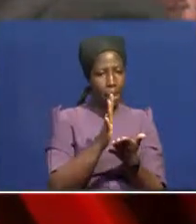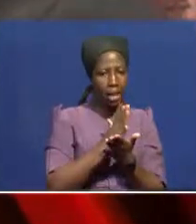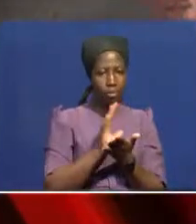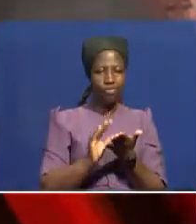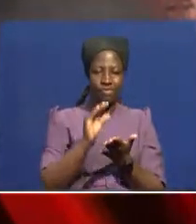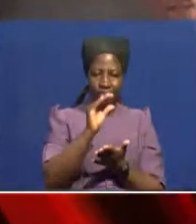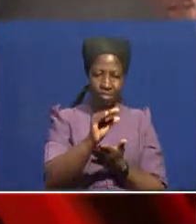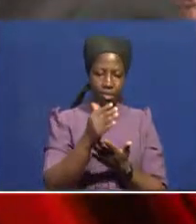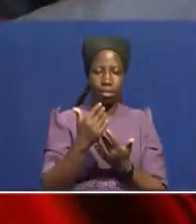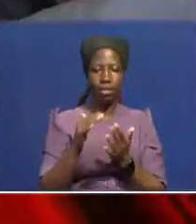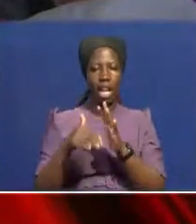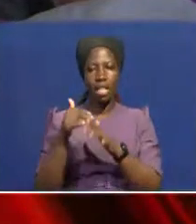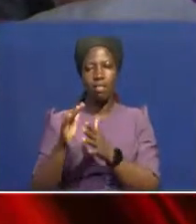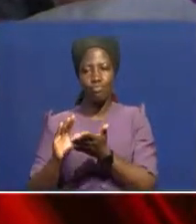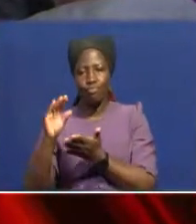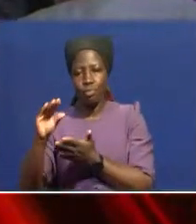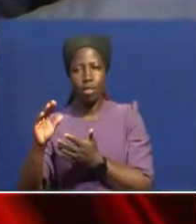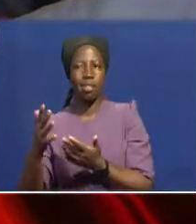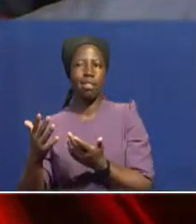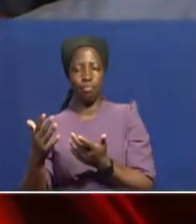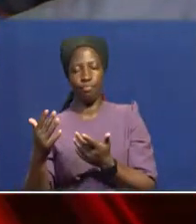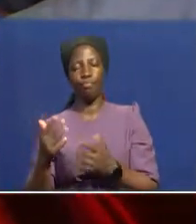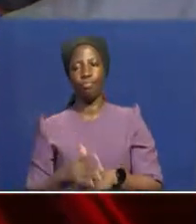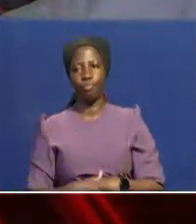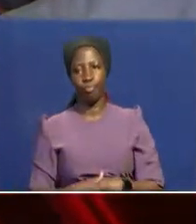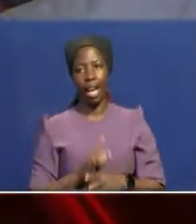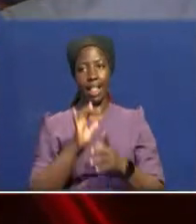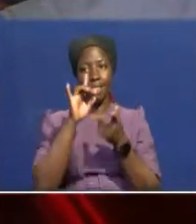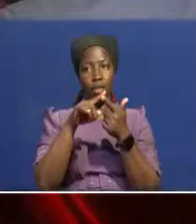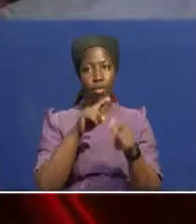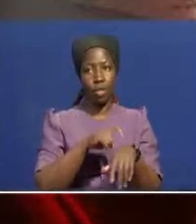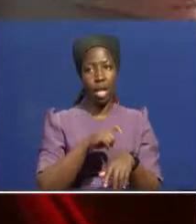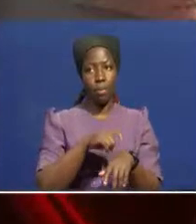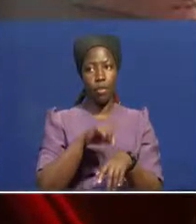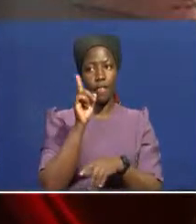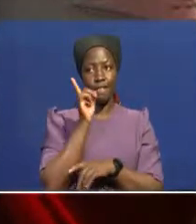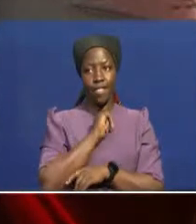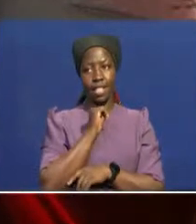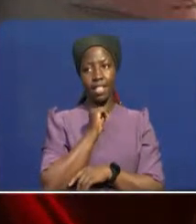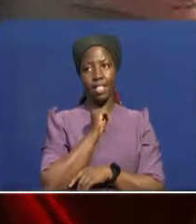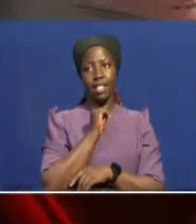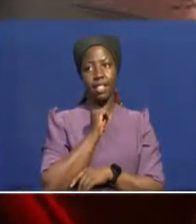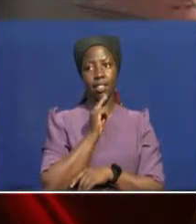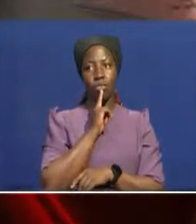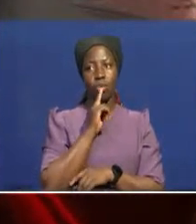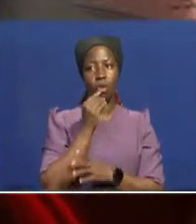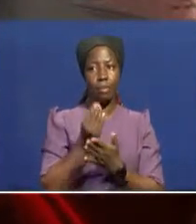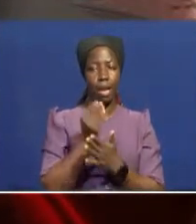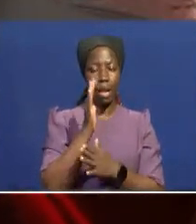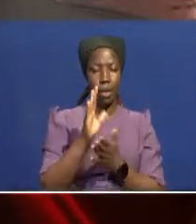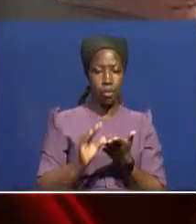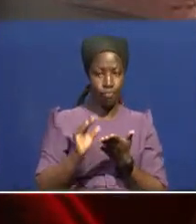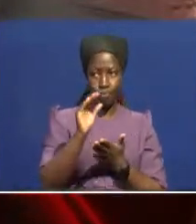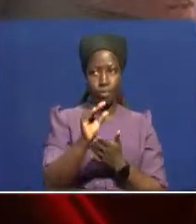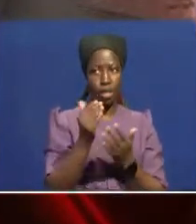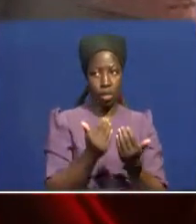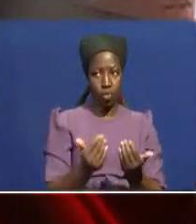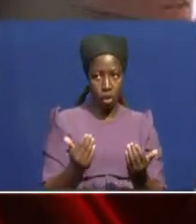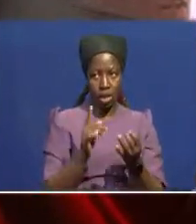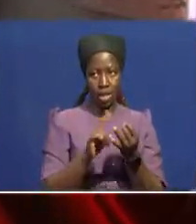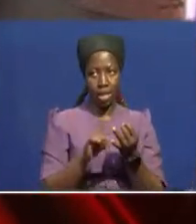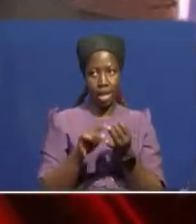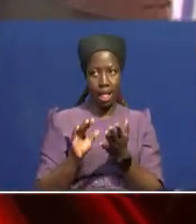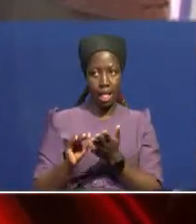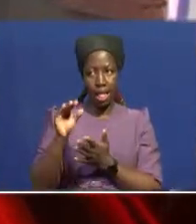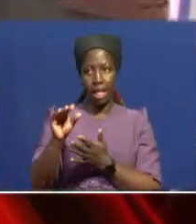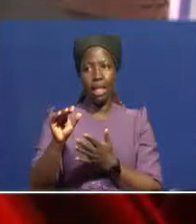do one phase. We do like that, until we are able to finish it. So we'll put money in the children's. We'll put money in the